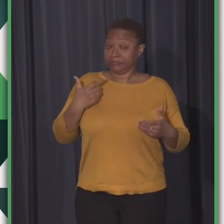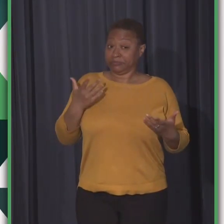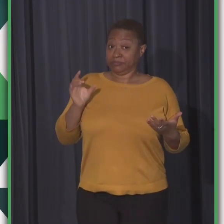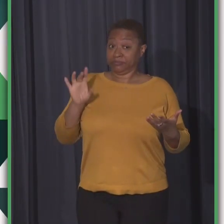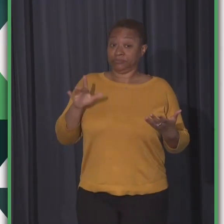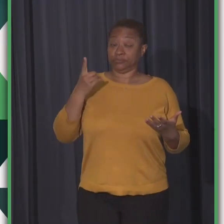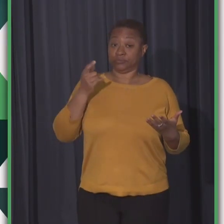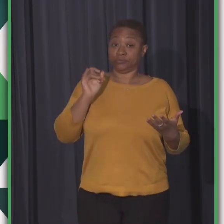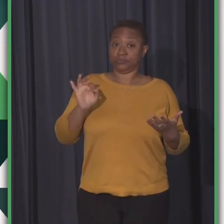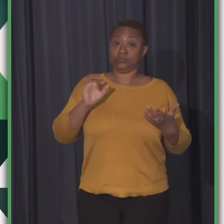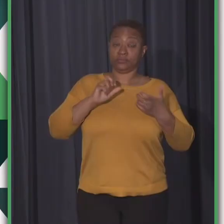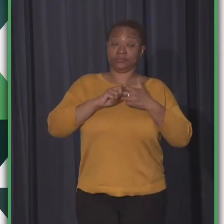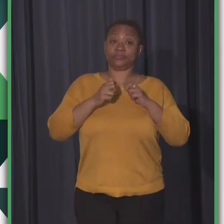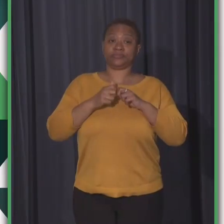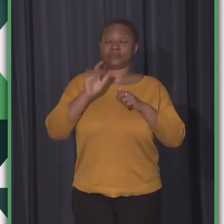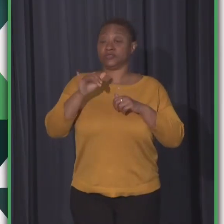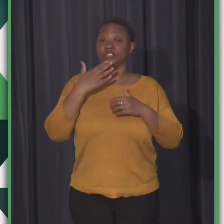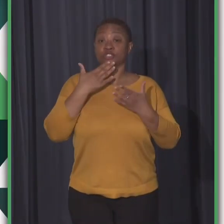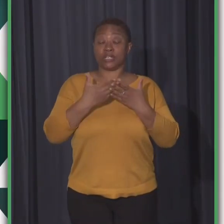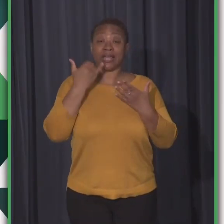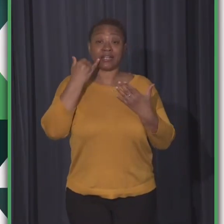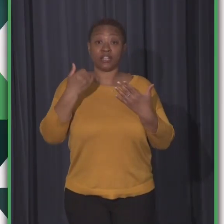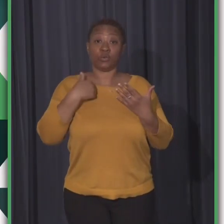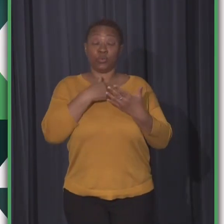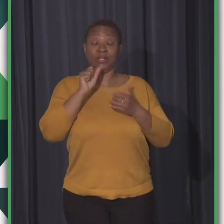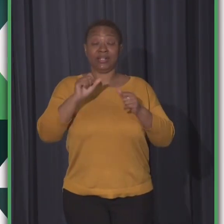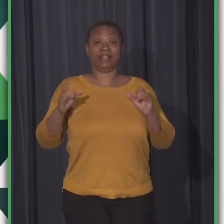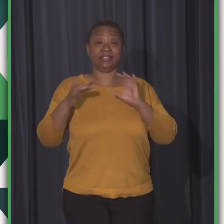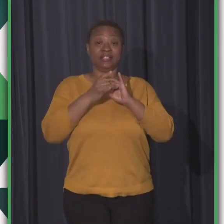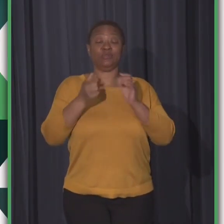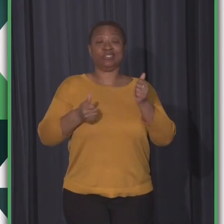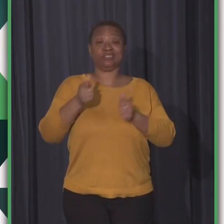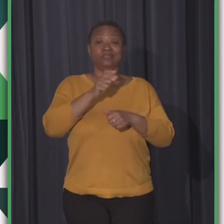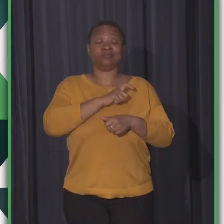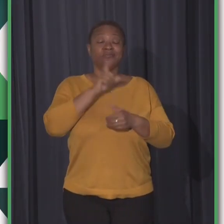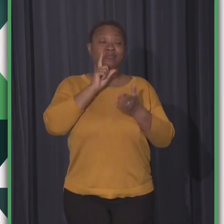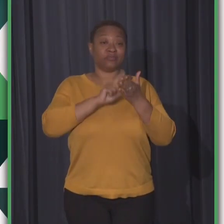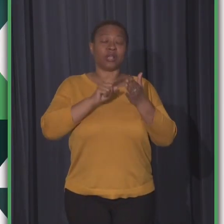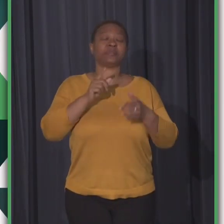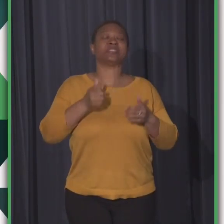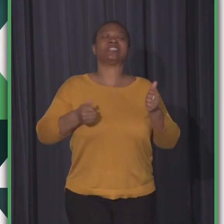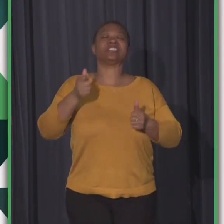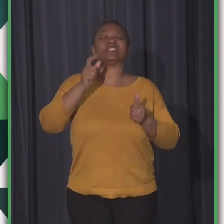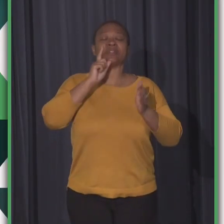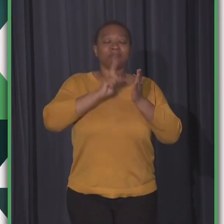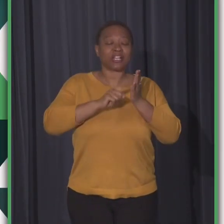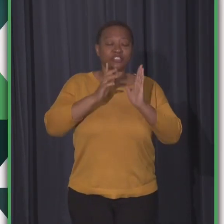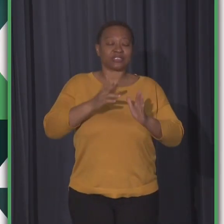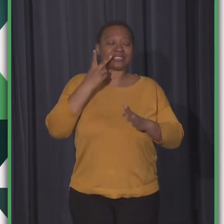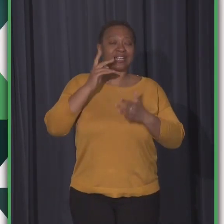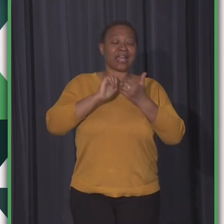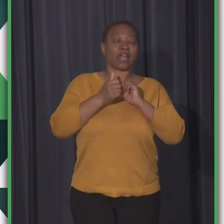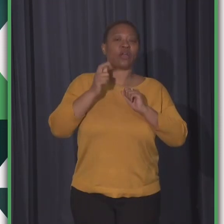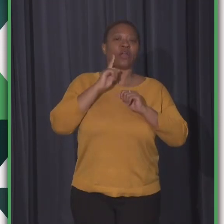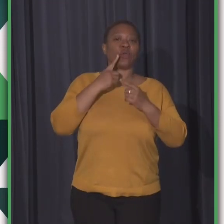one of the issues, and that is a great idea, and we can connect with chief investigators, see if there's a way to make it work, but the system that they are pulling data